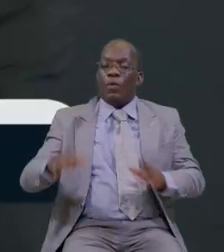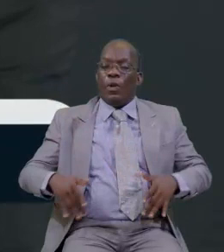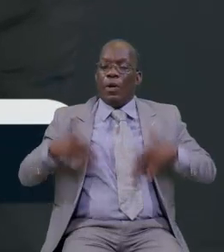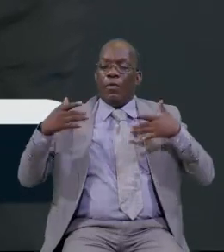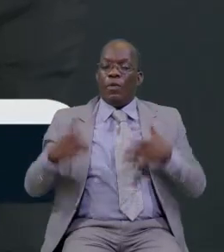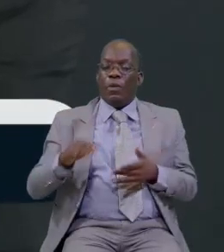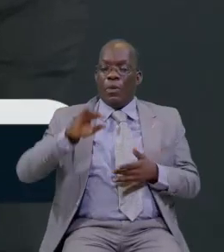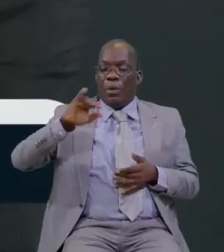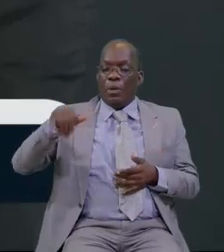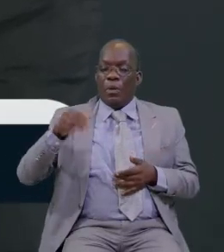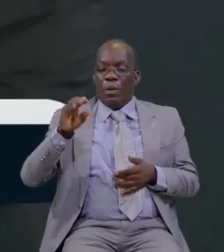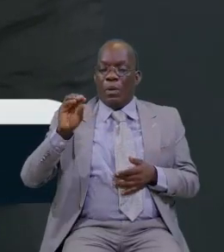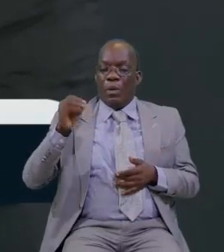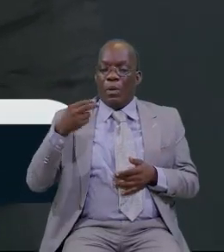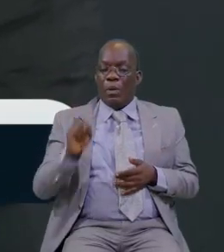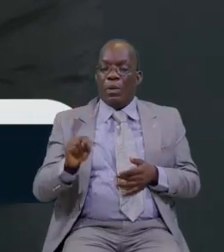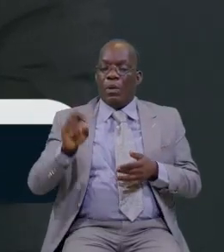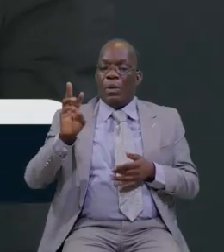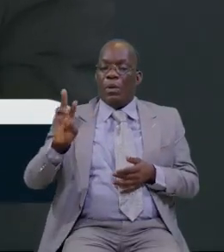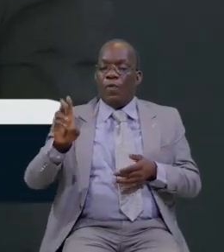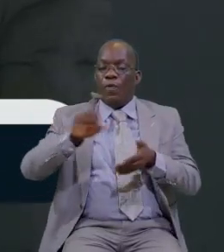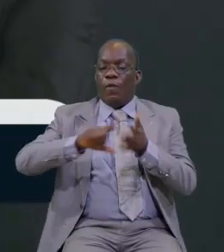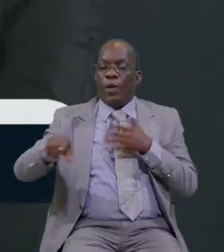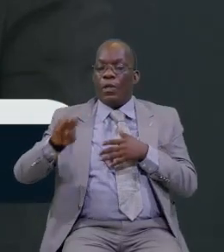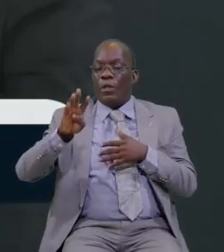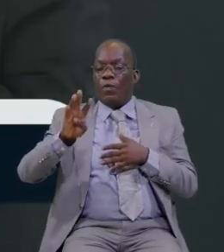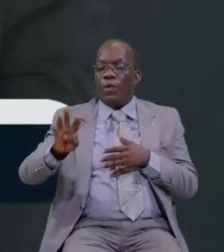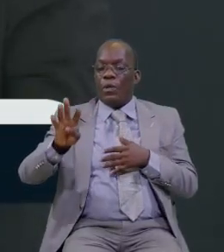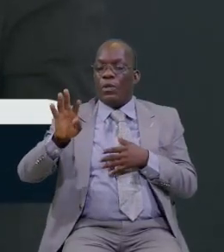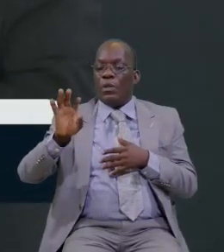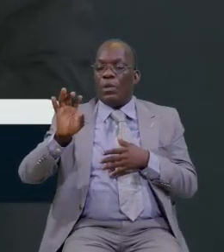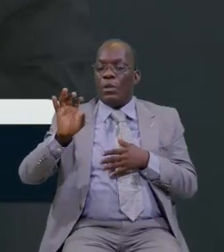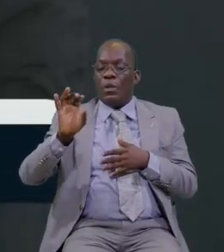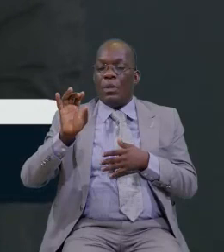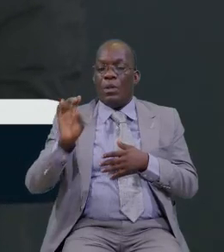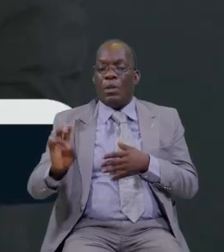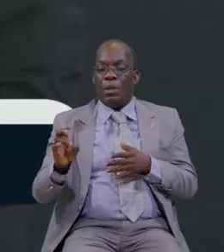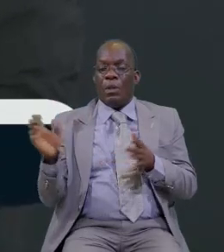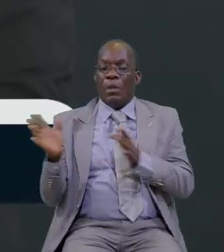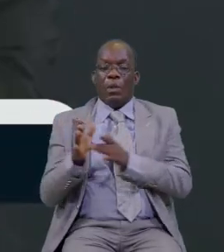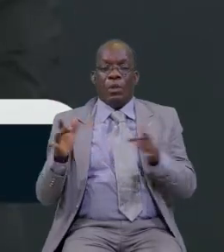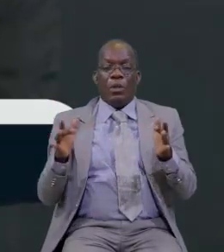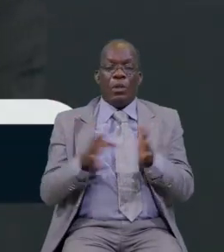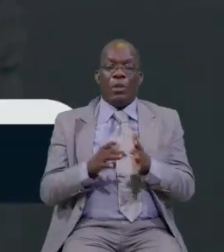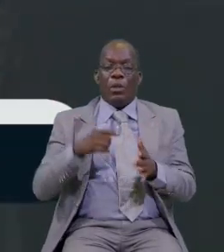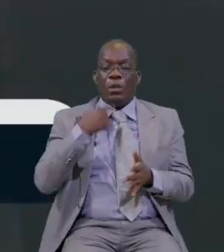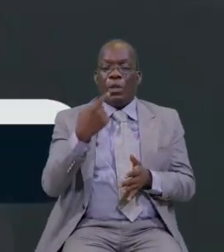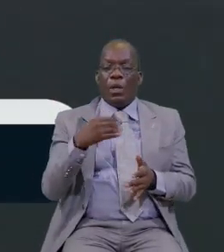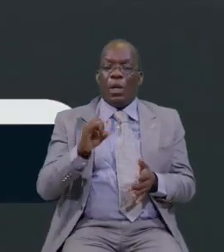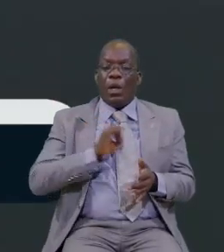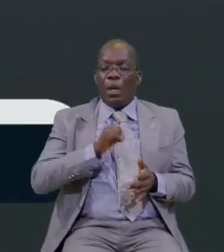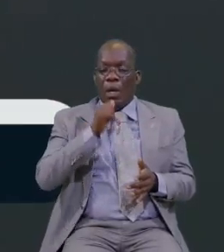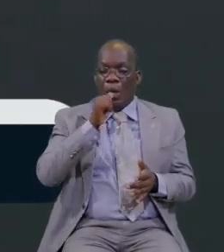chapter 6, verse 48. Jesus said, I am the bread